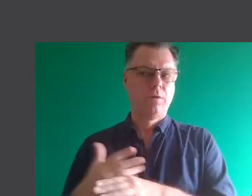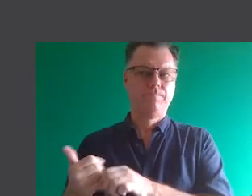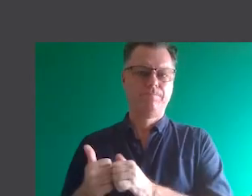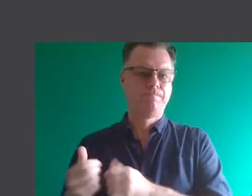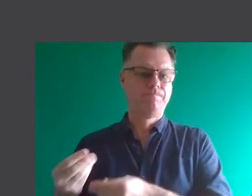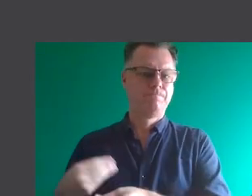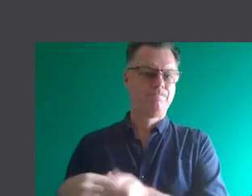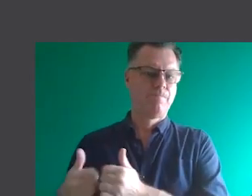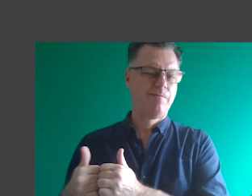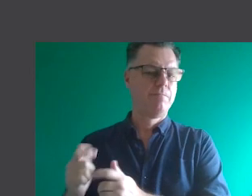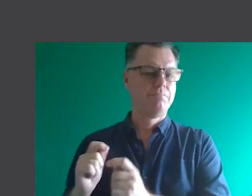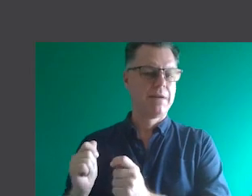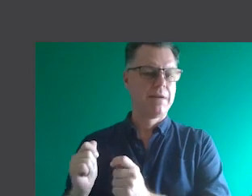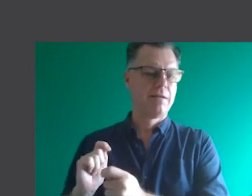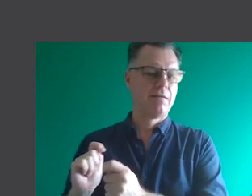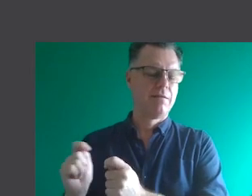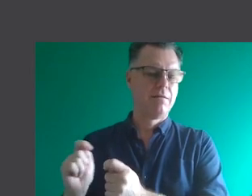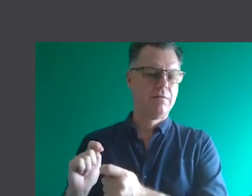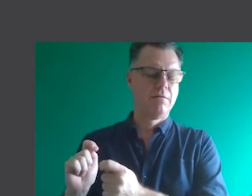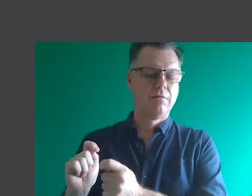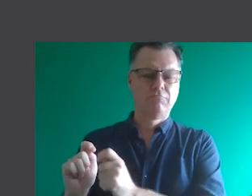many of you who work in the integrity sector.